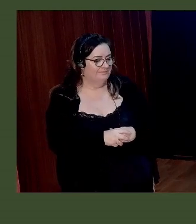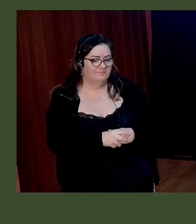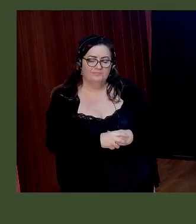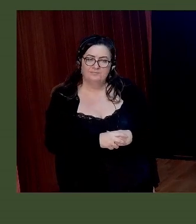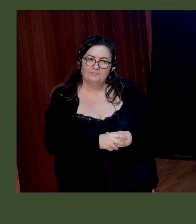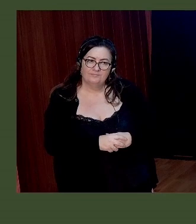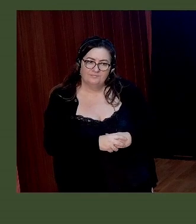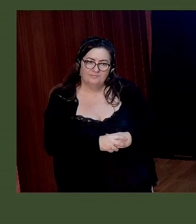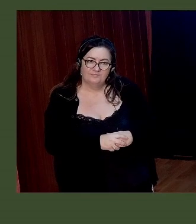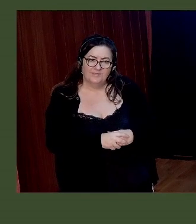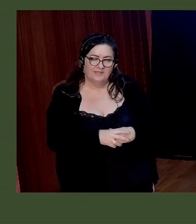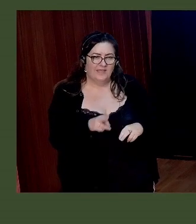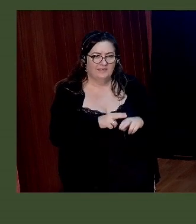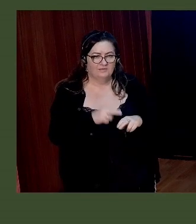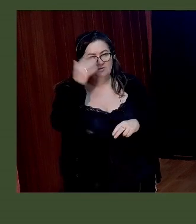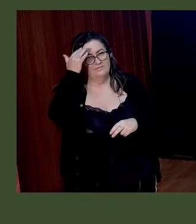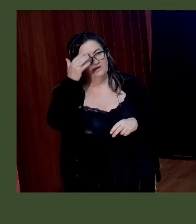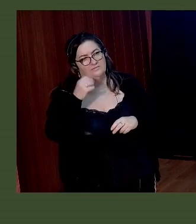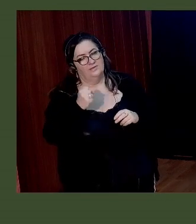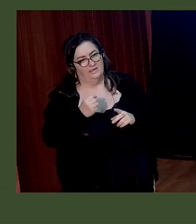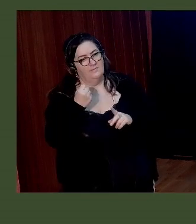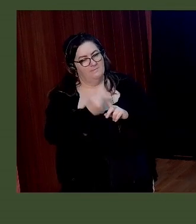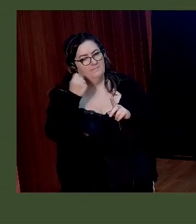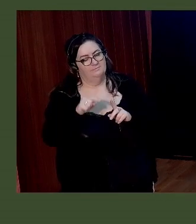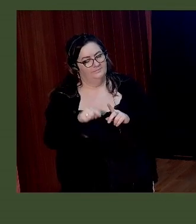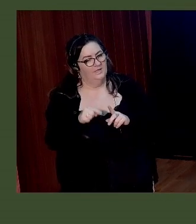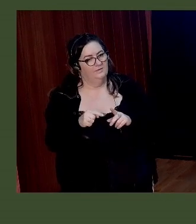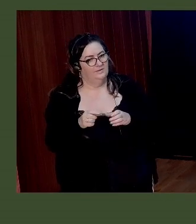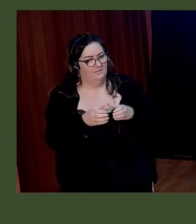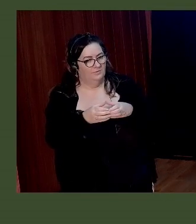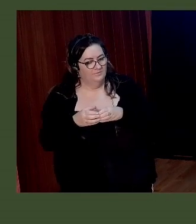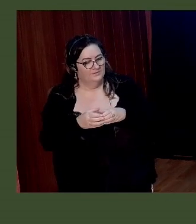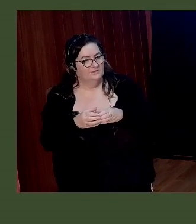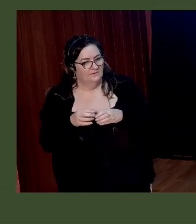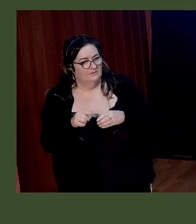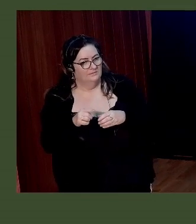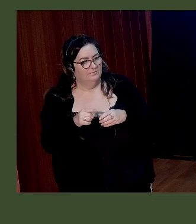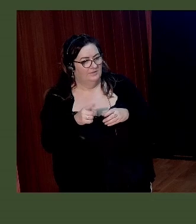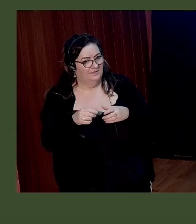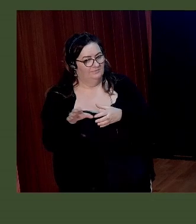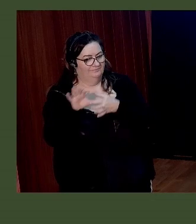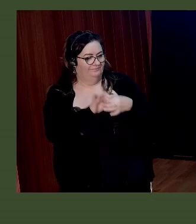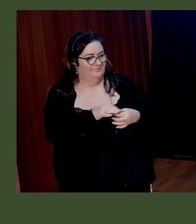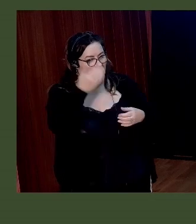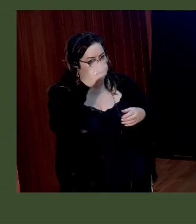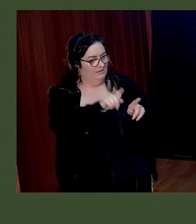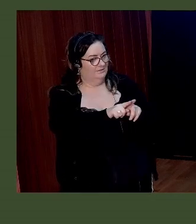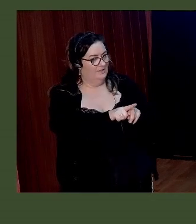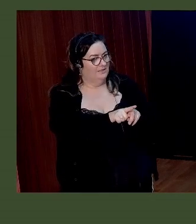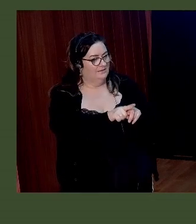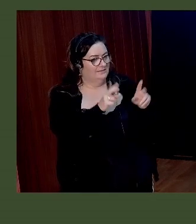That nationalist philosophy had a significant impact on the movement towards a sovereign nation state in Ireland.